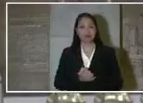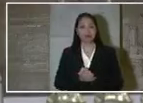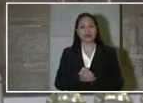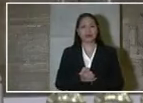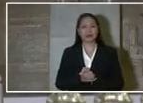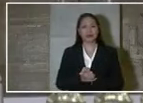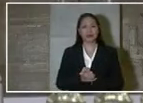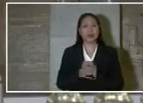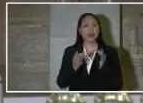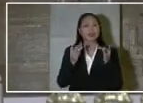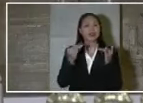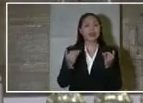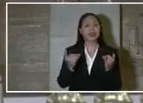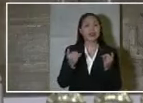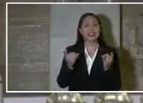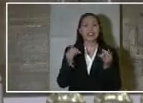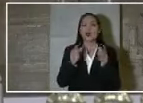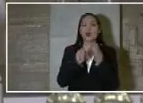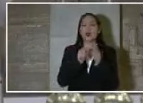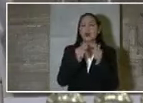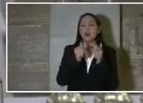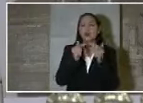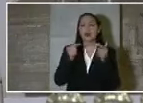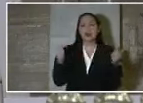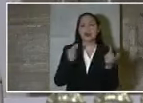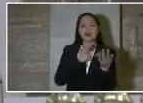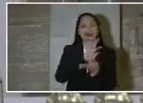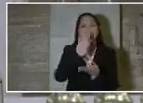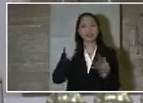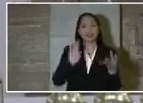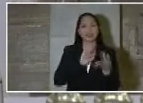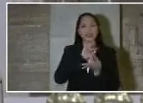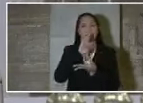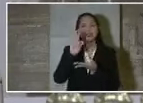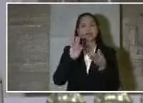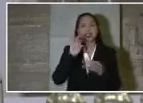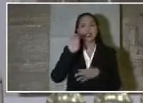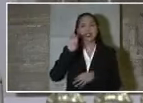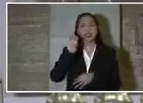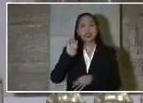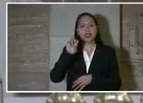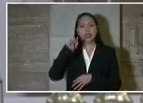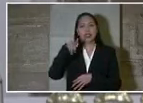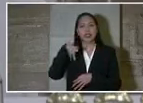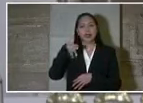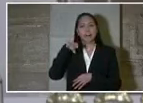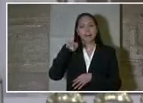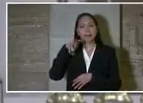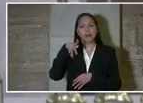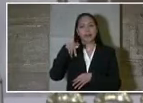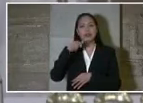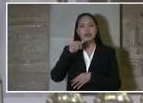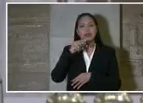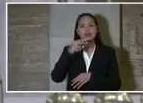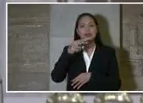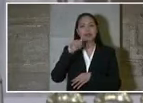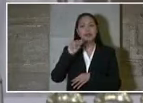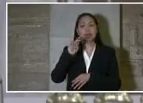Today is the great solemnity of the Epiphany of the Lord,